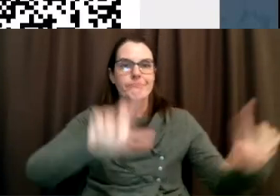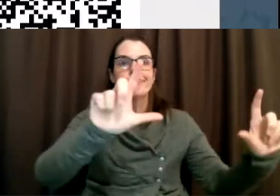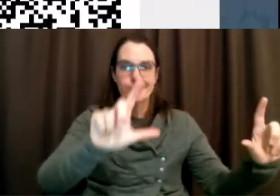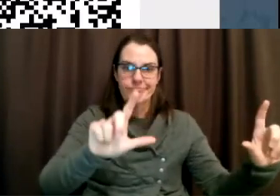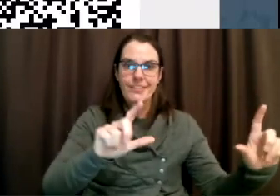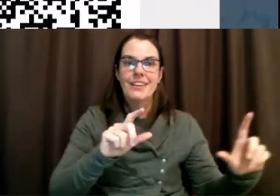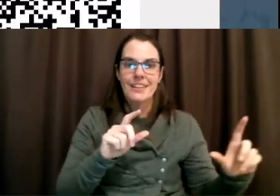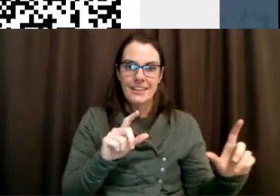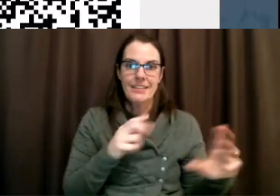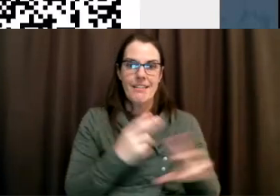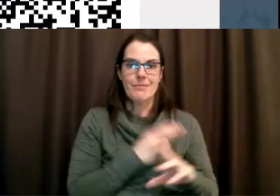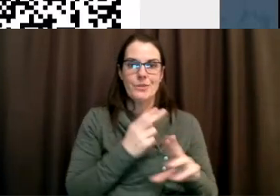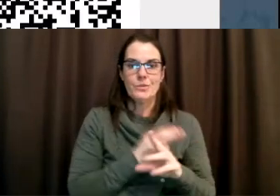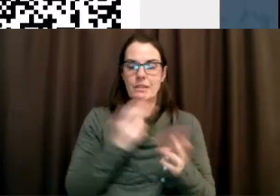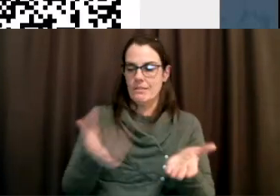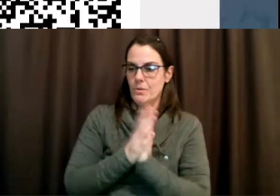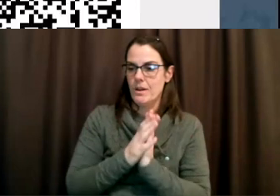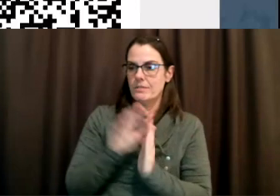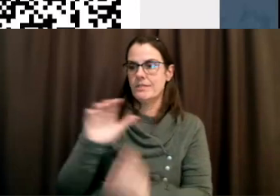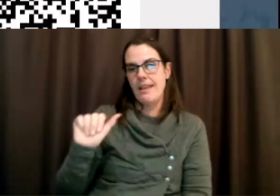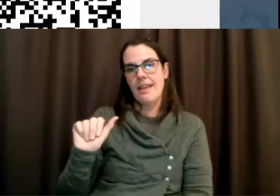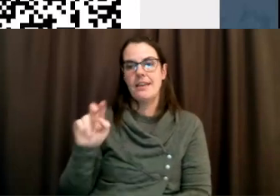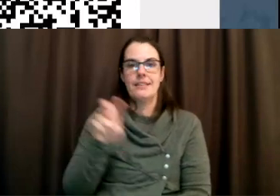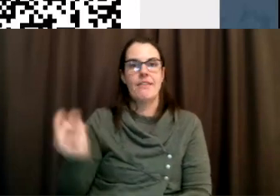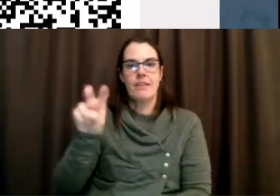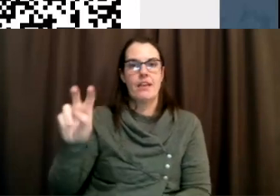using the Request a Navigator button on our website.